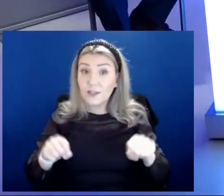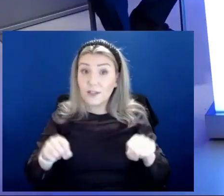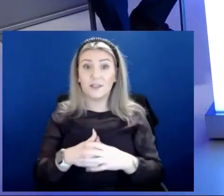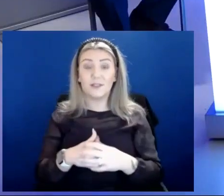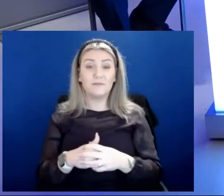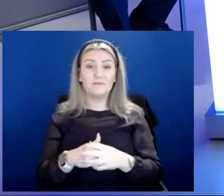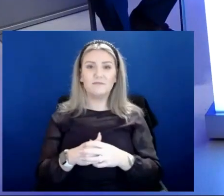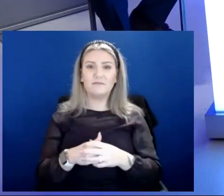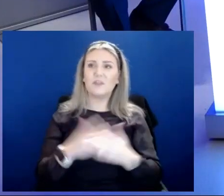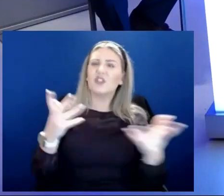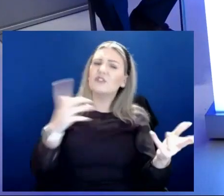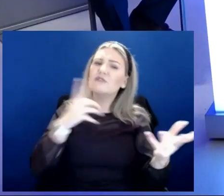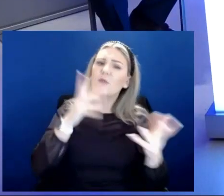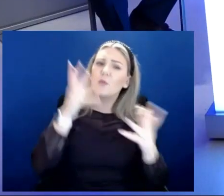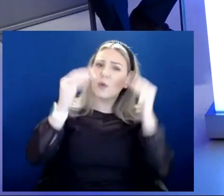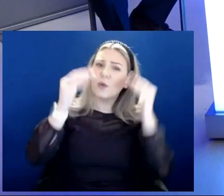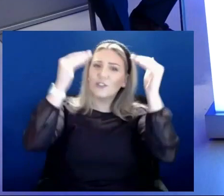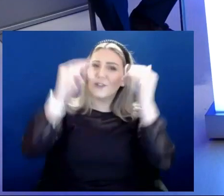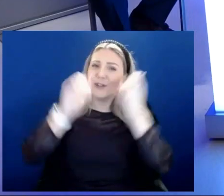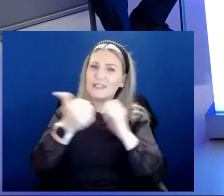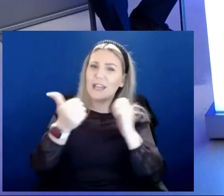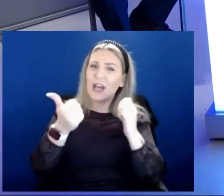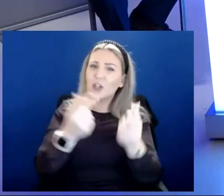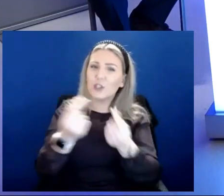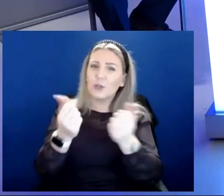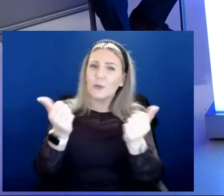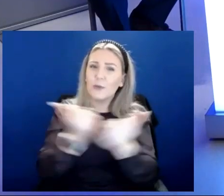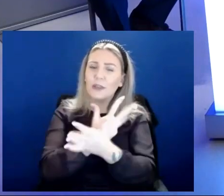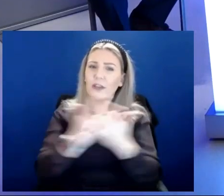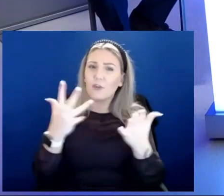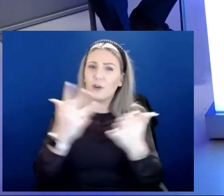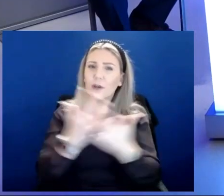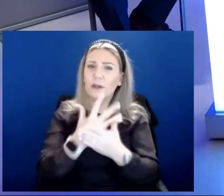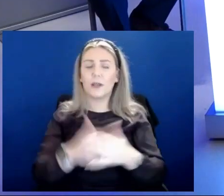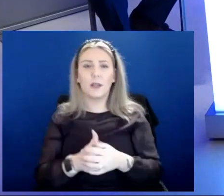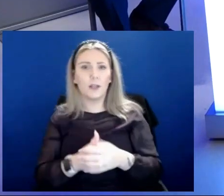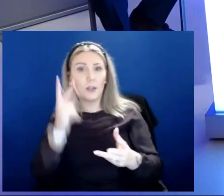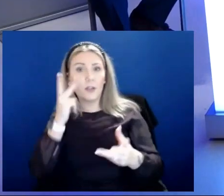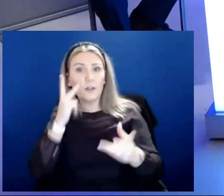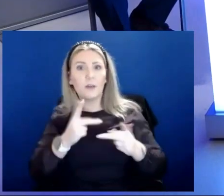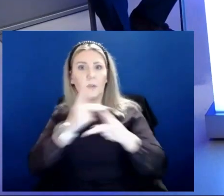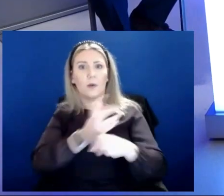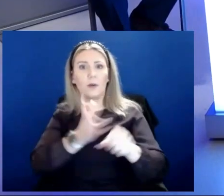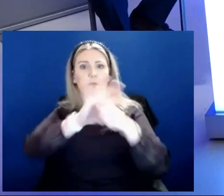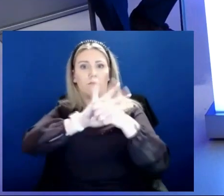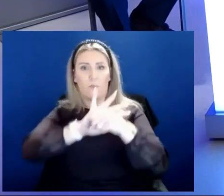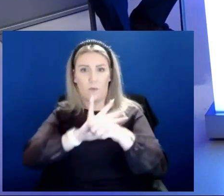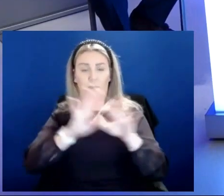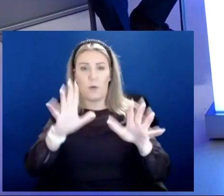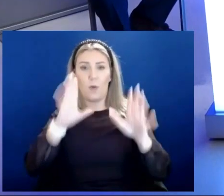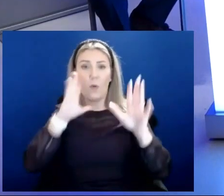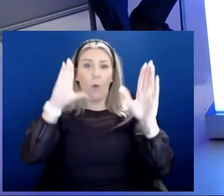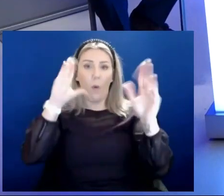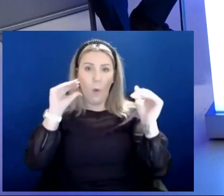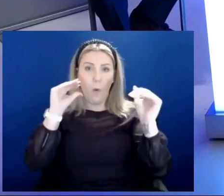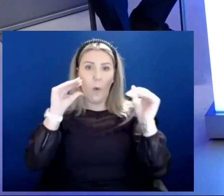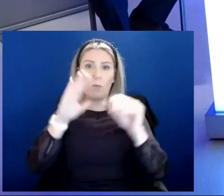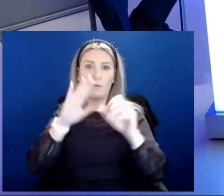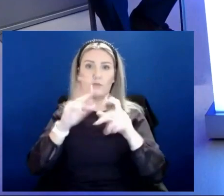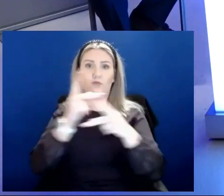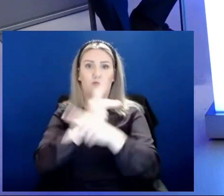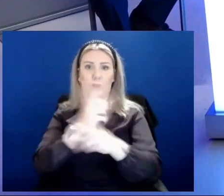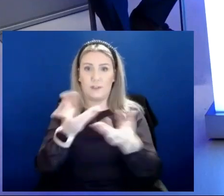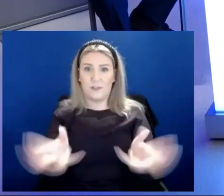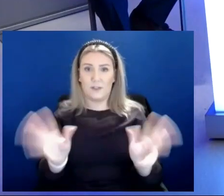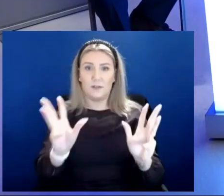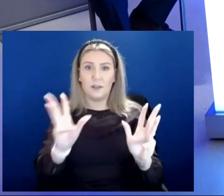doing? Just with everything. We come out of, we've seen the worst of the pandemic. We hope the worst is behind us. We don't know what lies ahead there, but